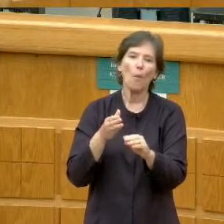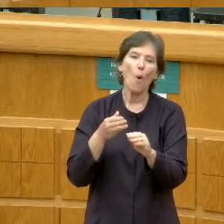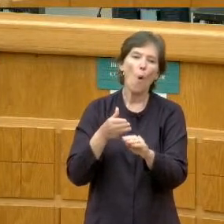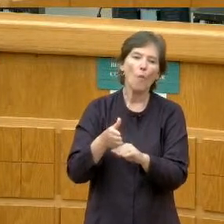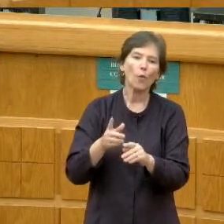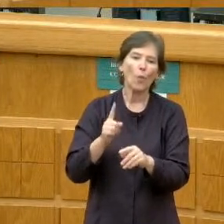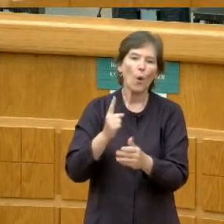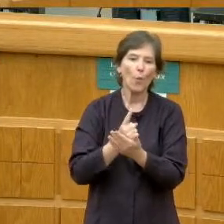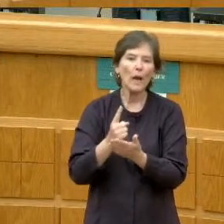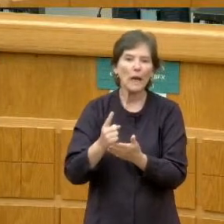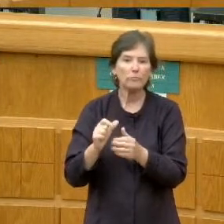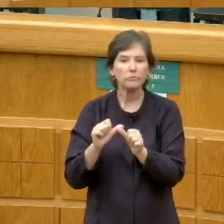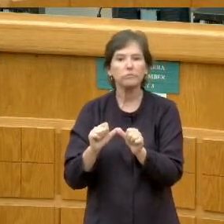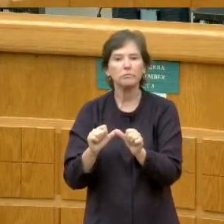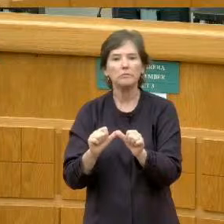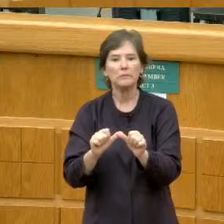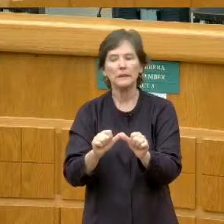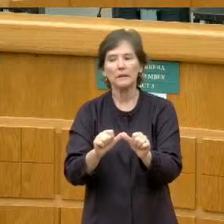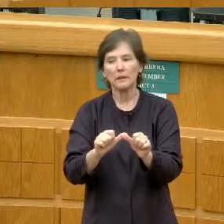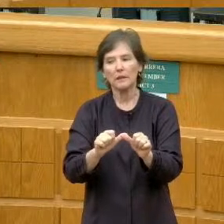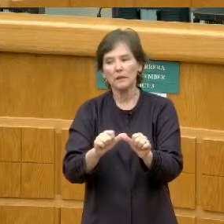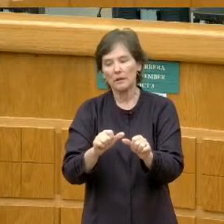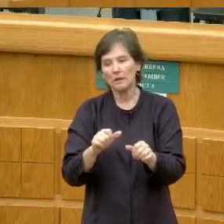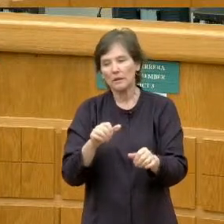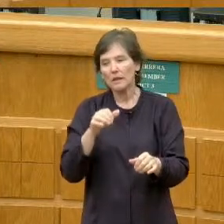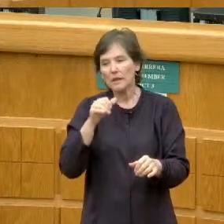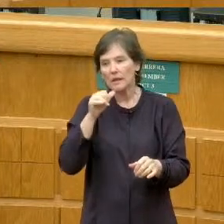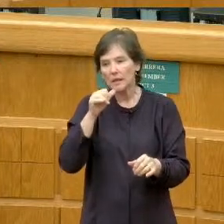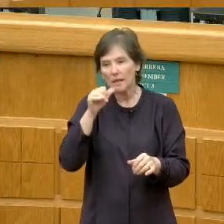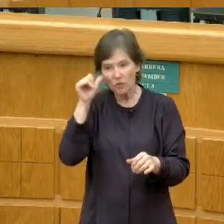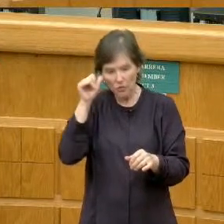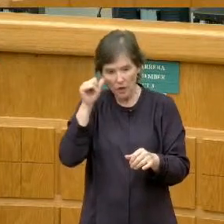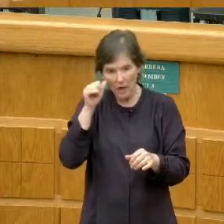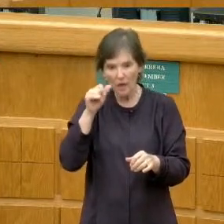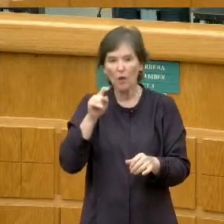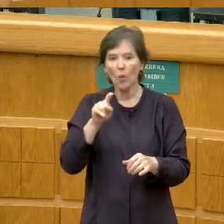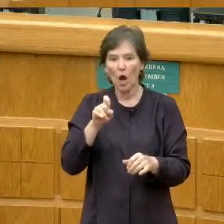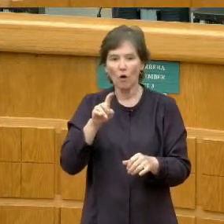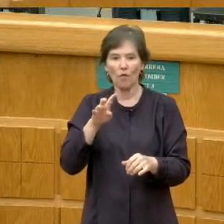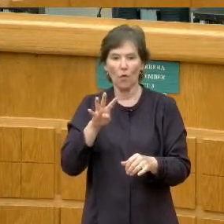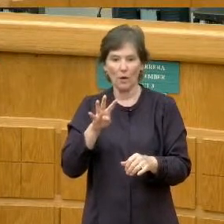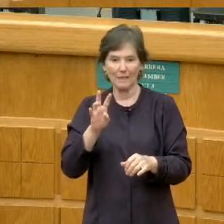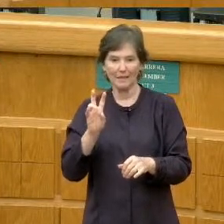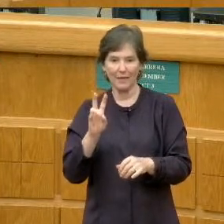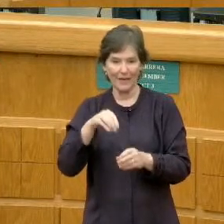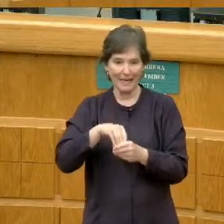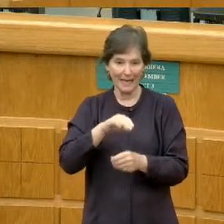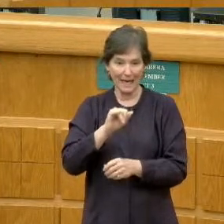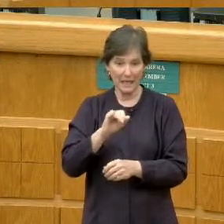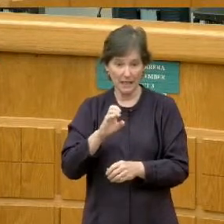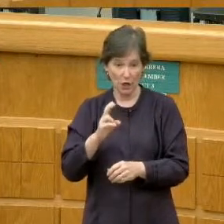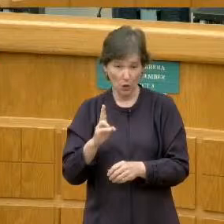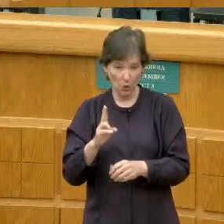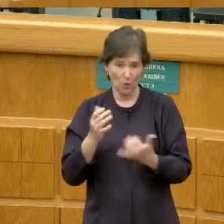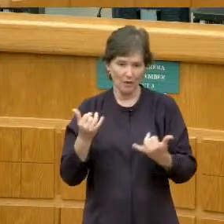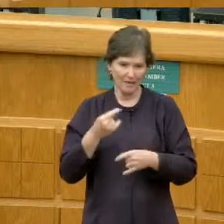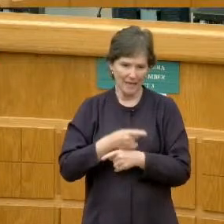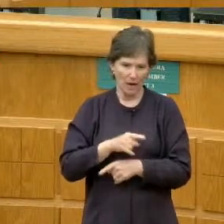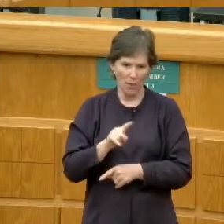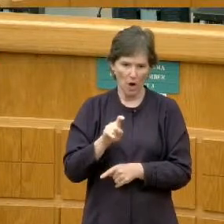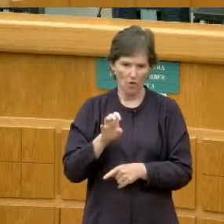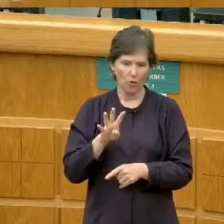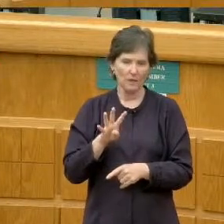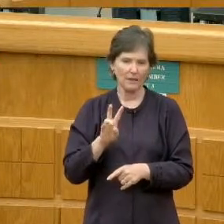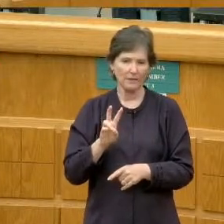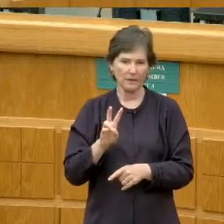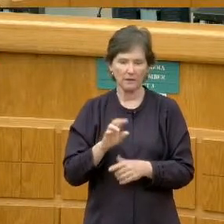yesterday's 147, but 144 today. And then the number of deaths is